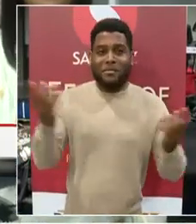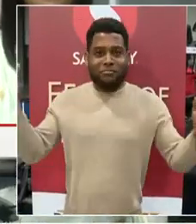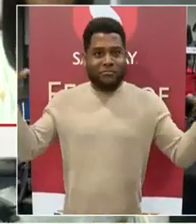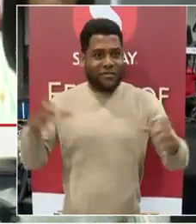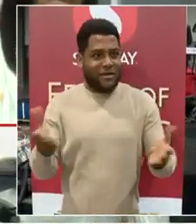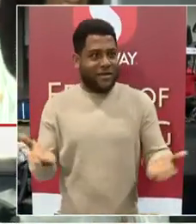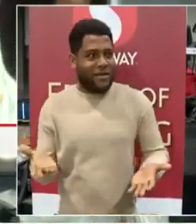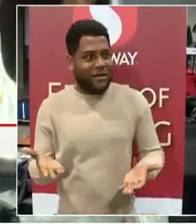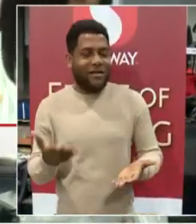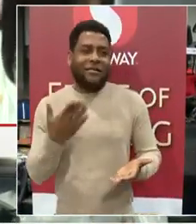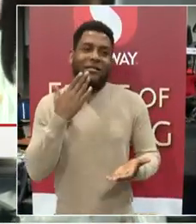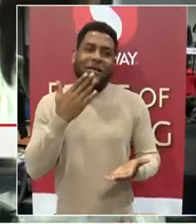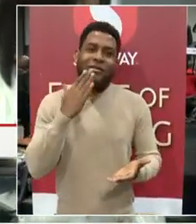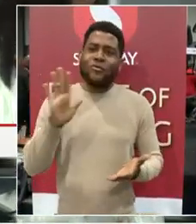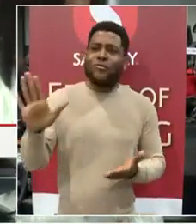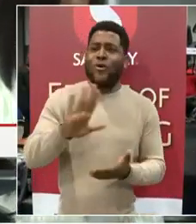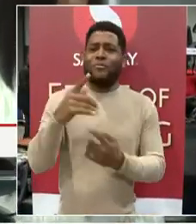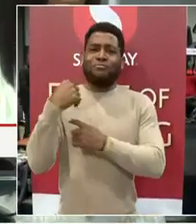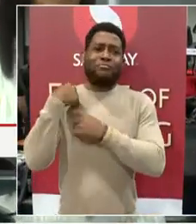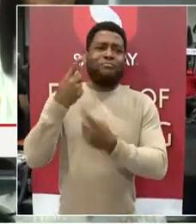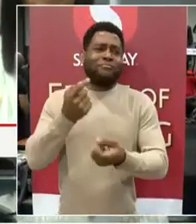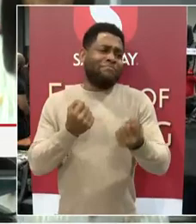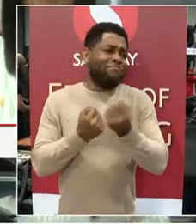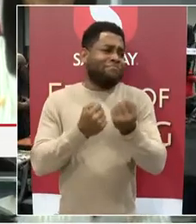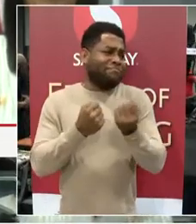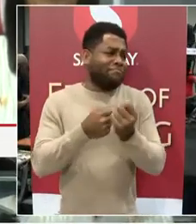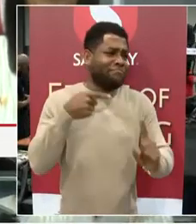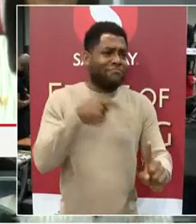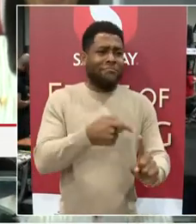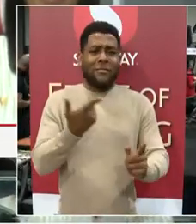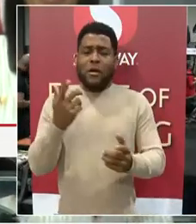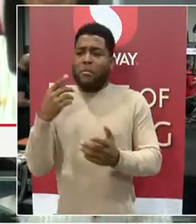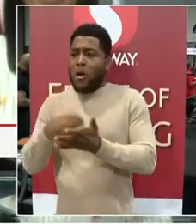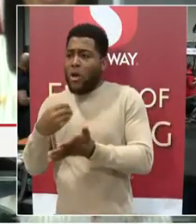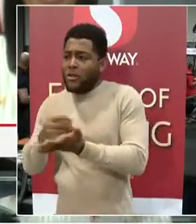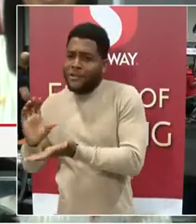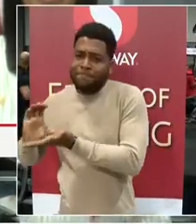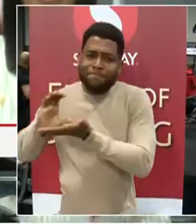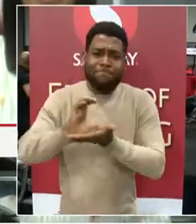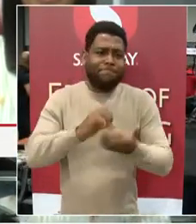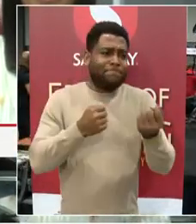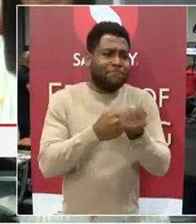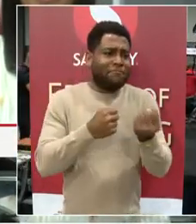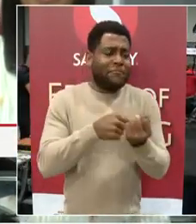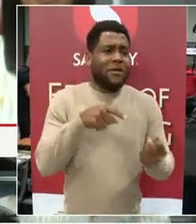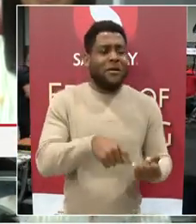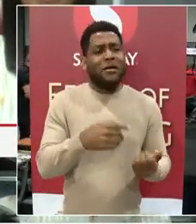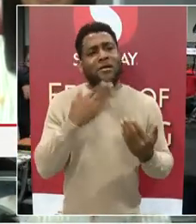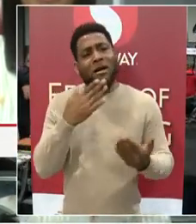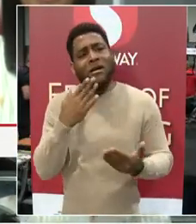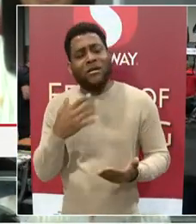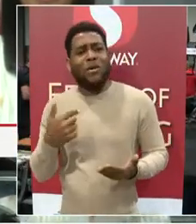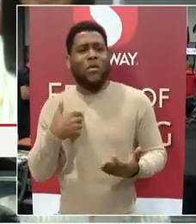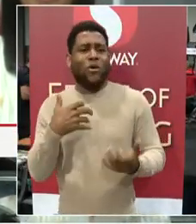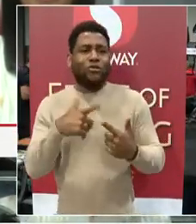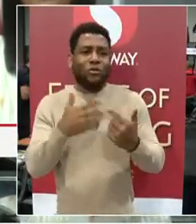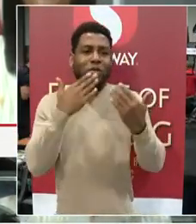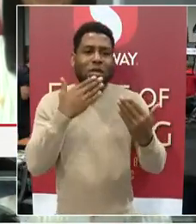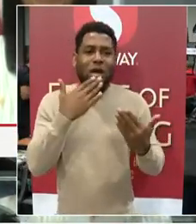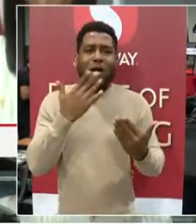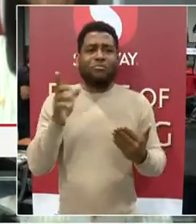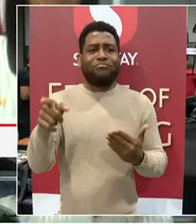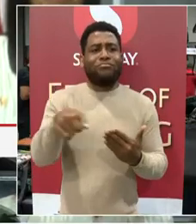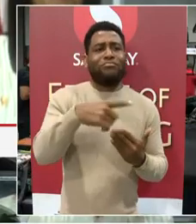longtime sponsorship of this event. But more than that, we want to thank you for your longtime